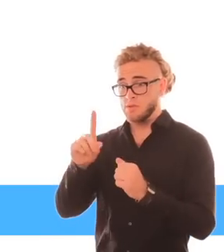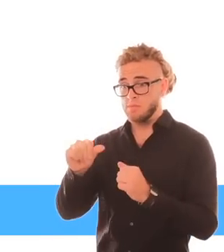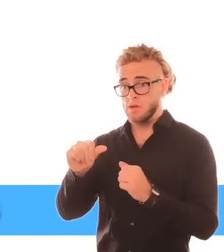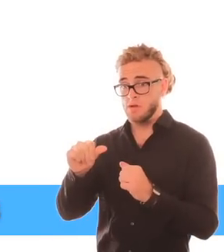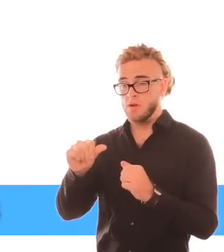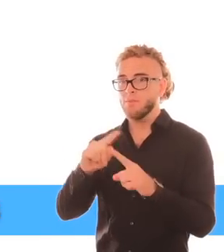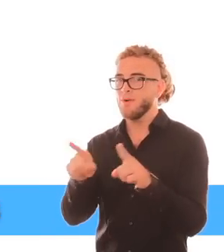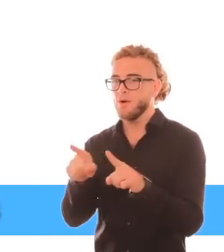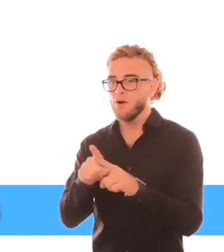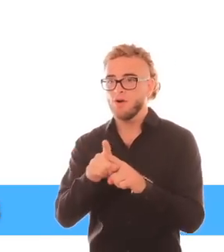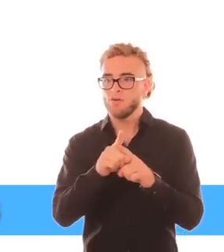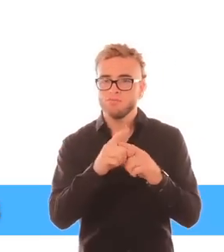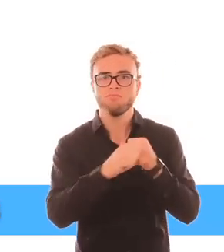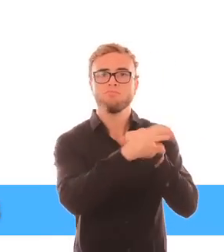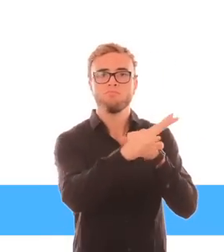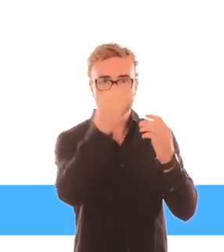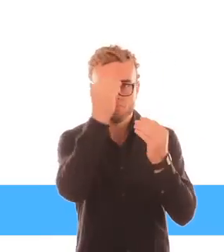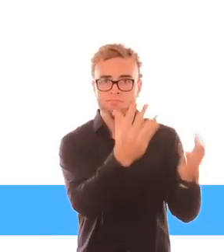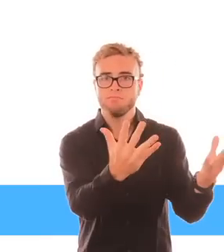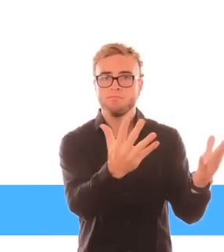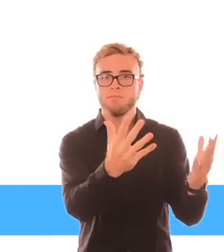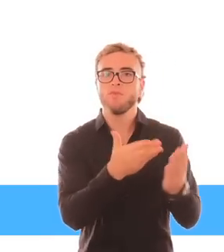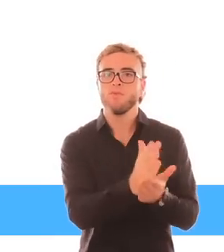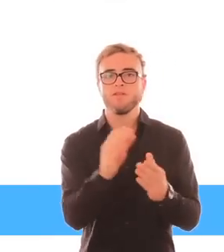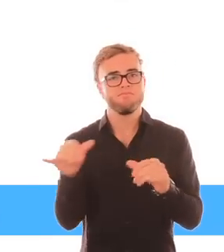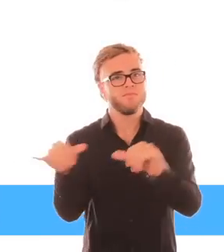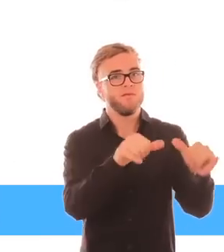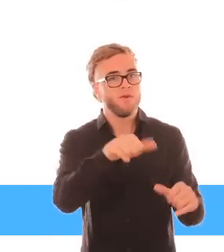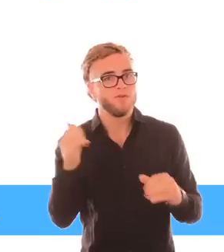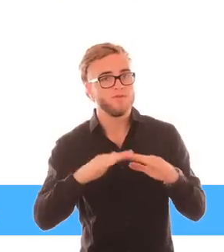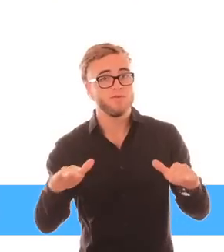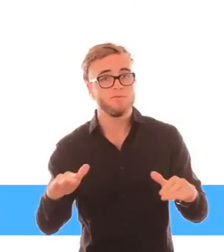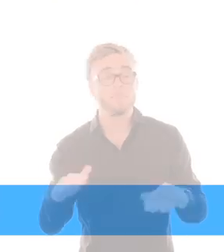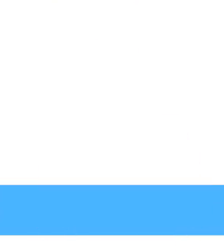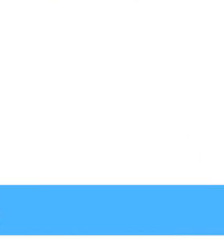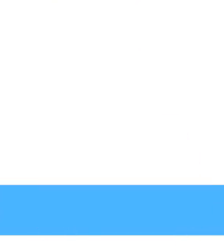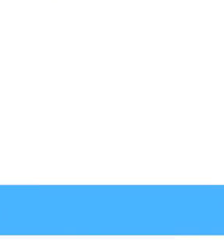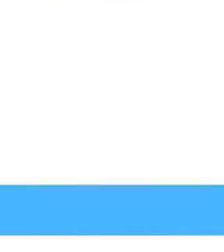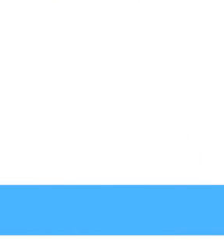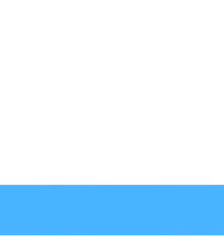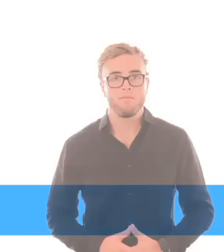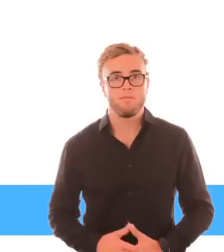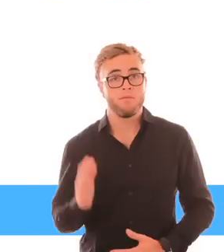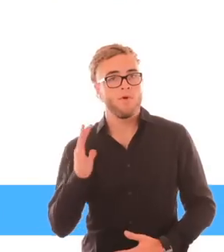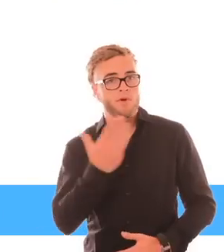on the protection of children with disabilities to also promoting their rights, the same as we would any other child's.